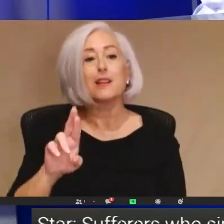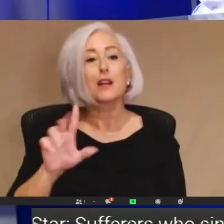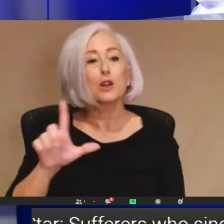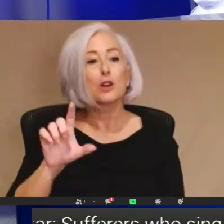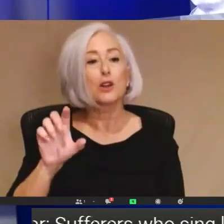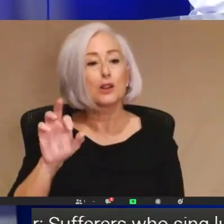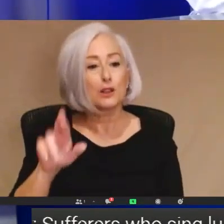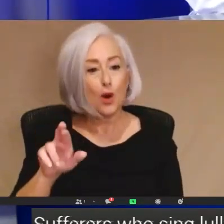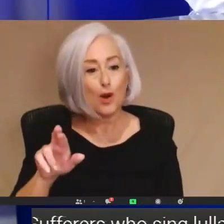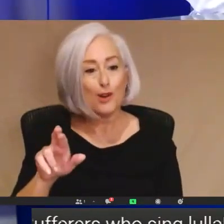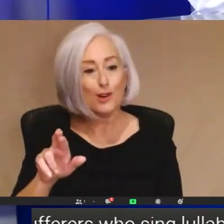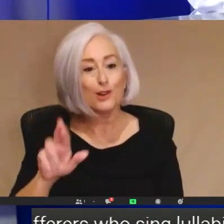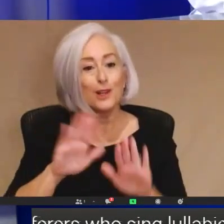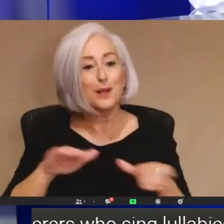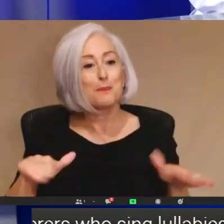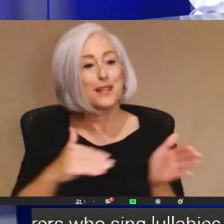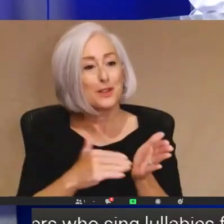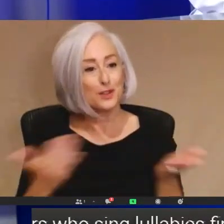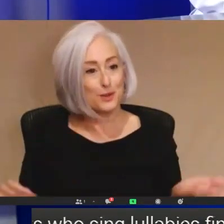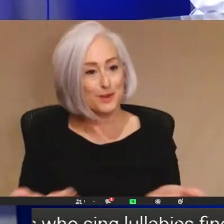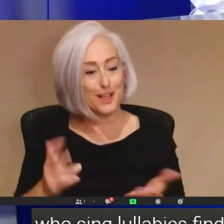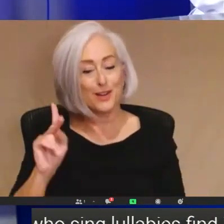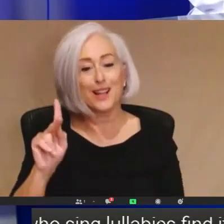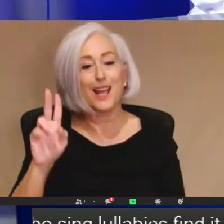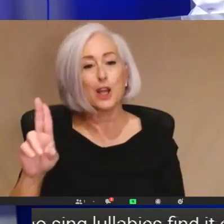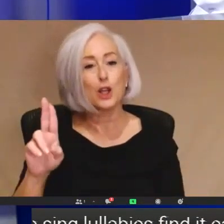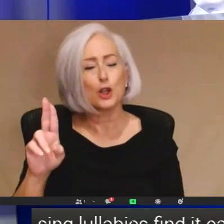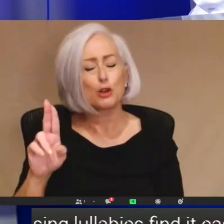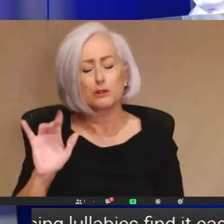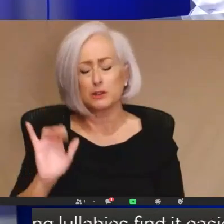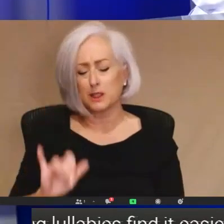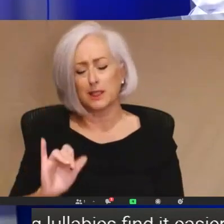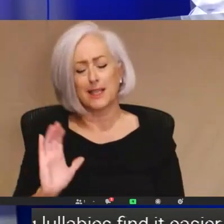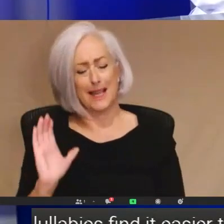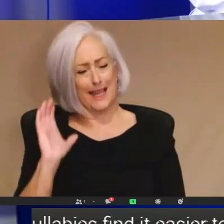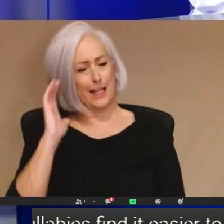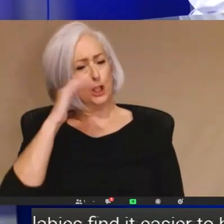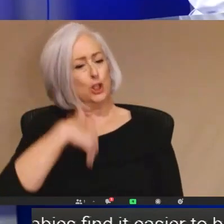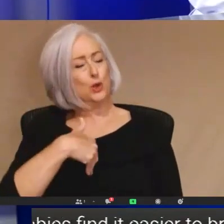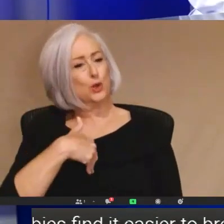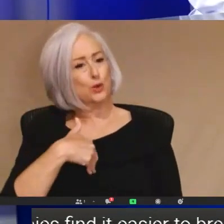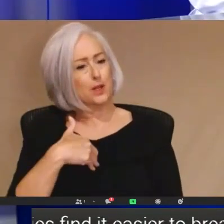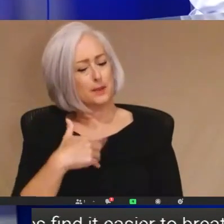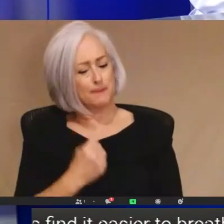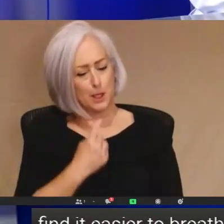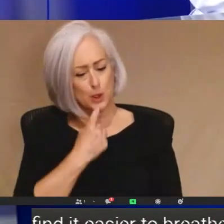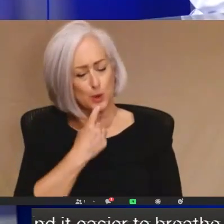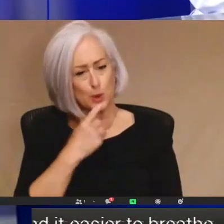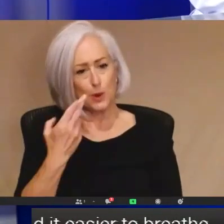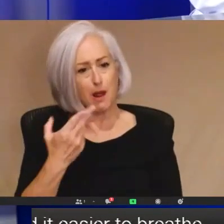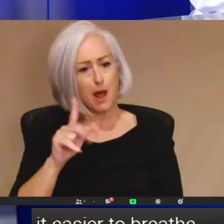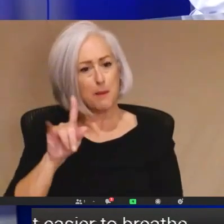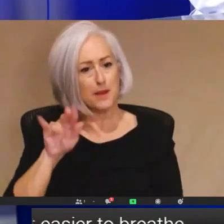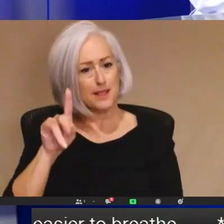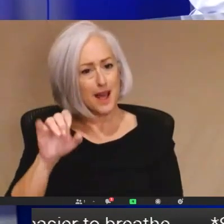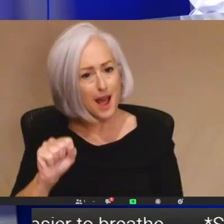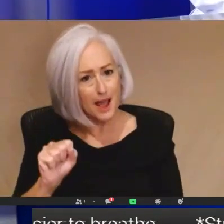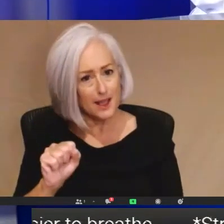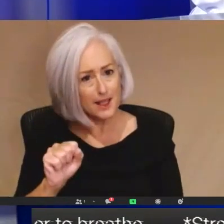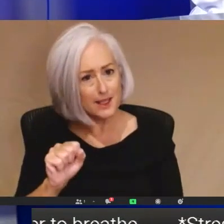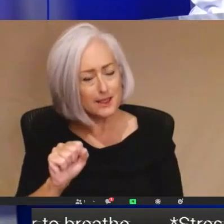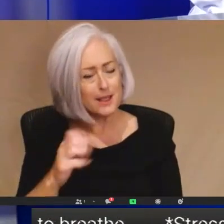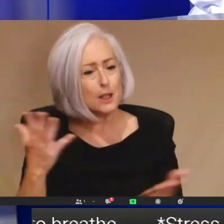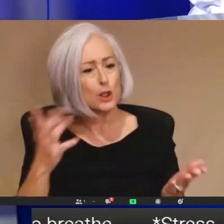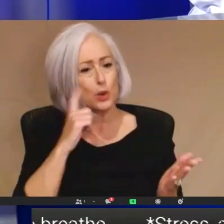you. Good morning. Well, this is really unusual. So tell us a little bit about what acute hepatitis is and what you are noticing. What can you tell